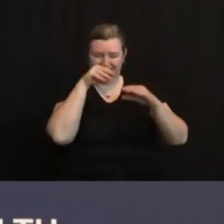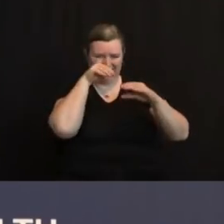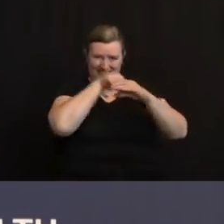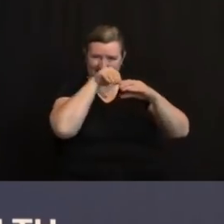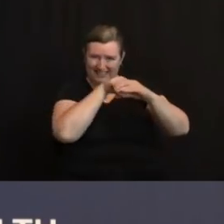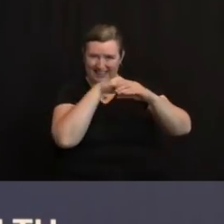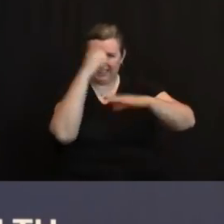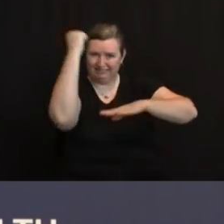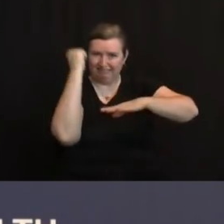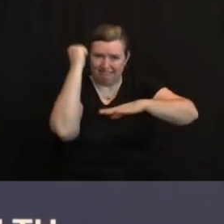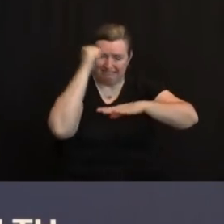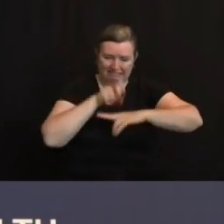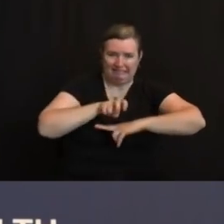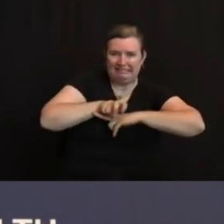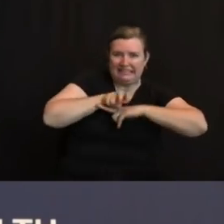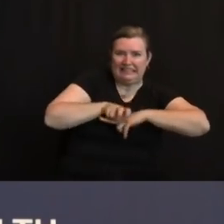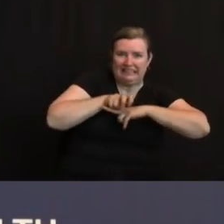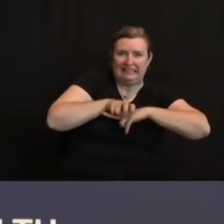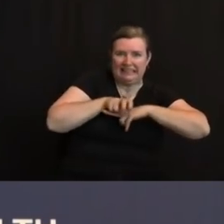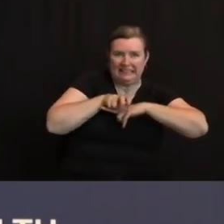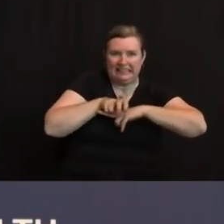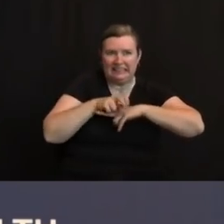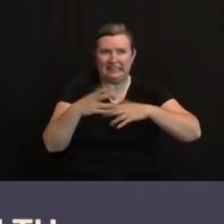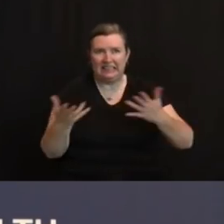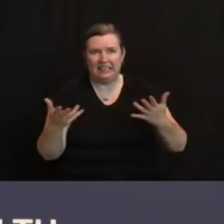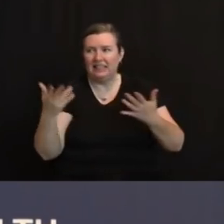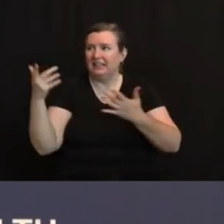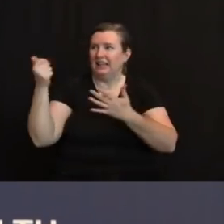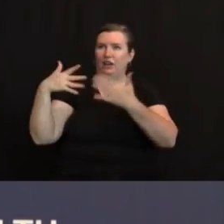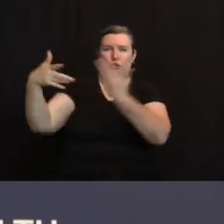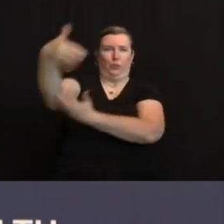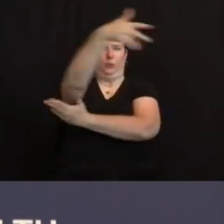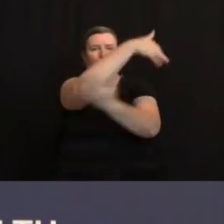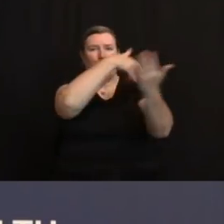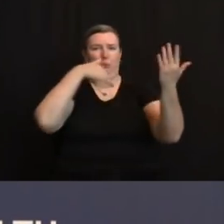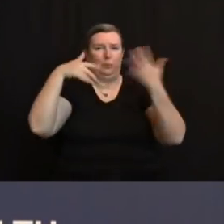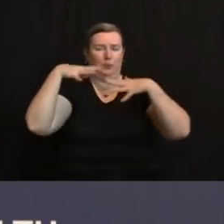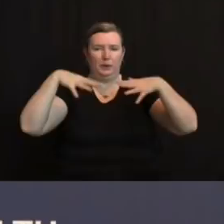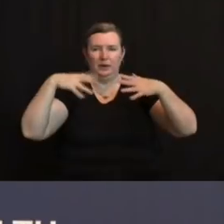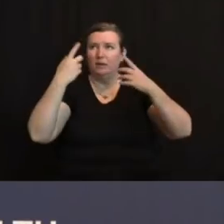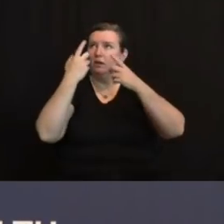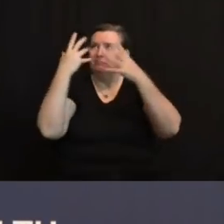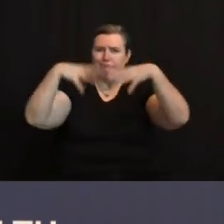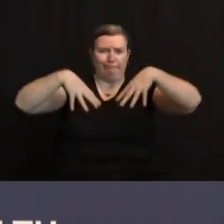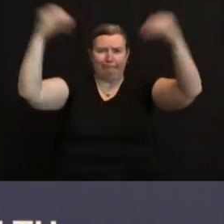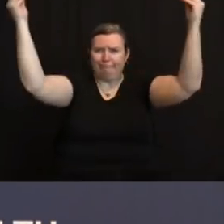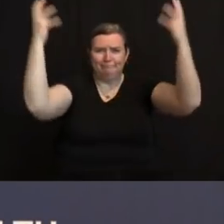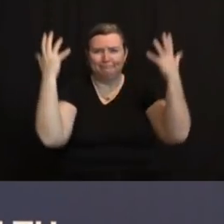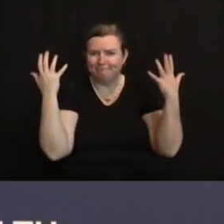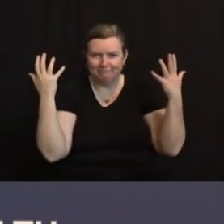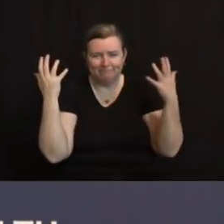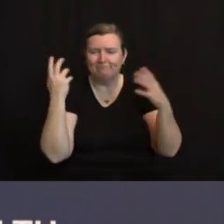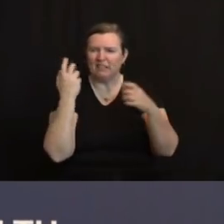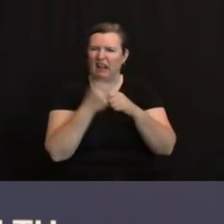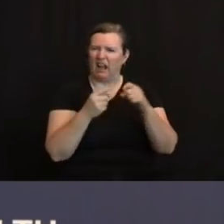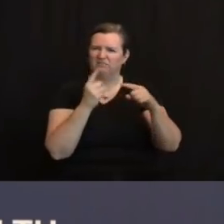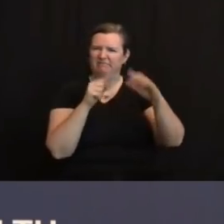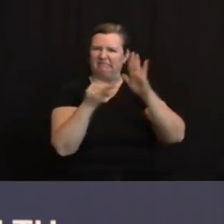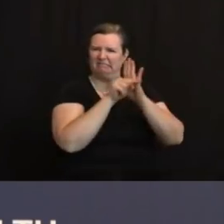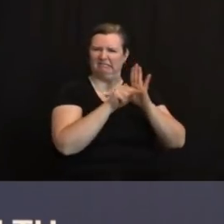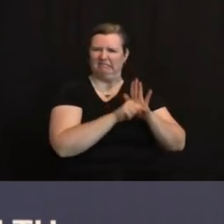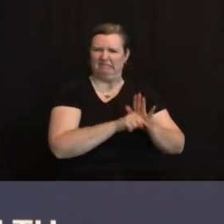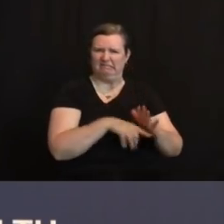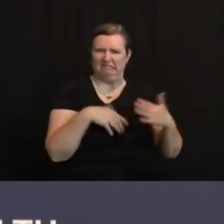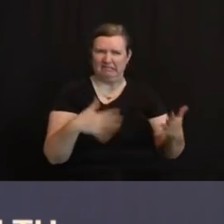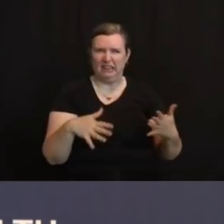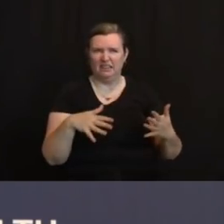there's a proximity, there's ventilation issues, it's all the things that we've been talking about are the bad factors. So I appreciate everyone wants to get going.